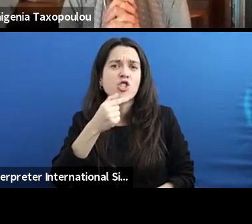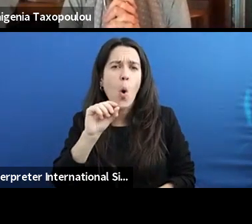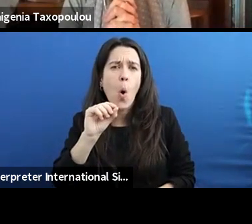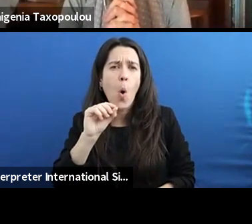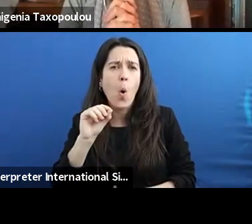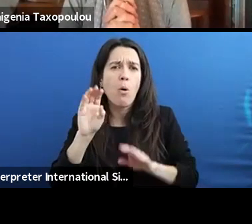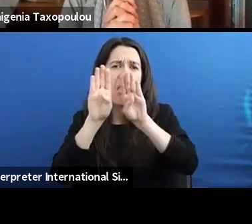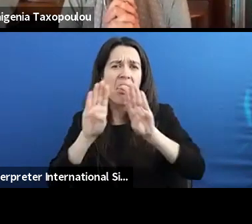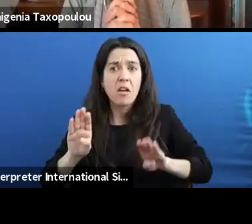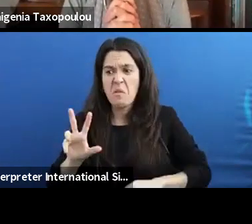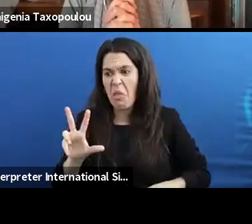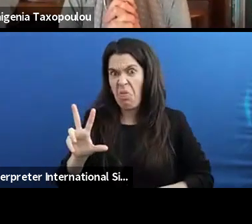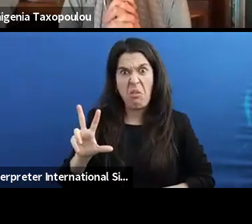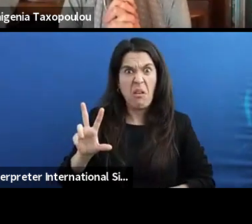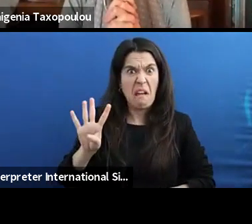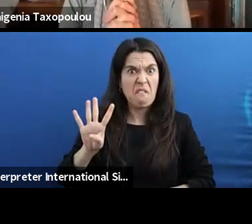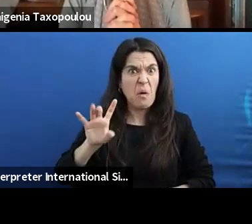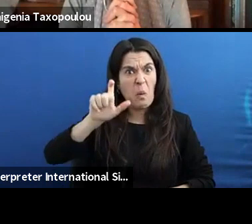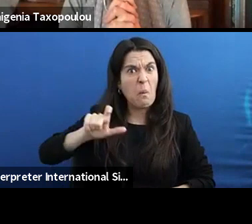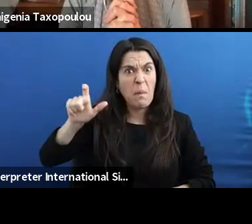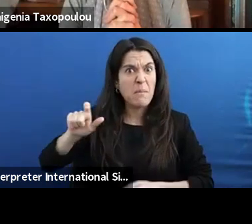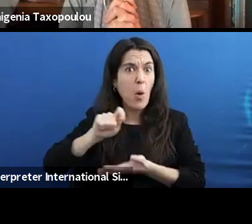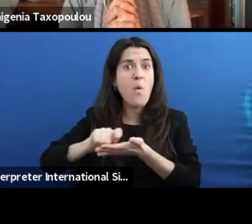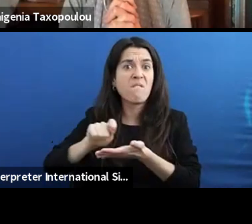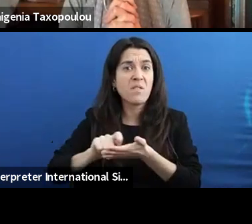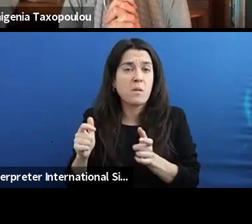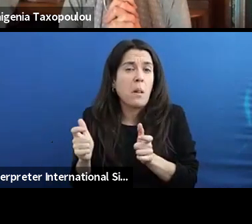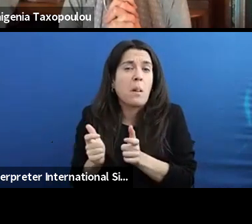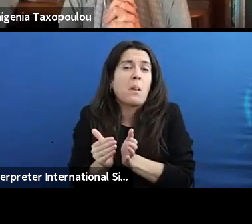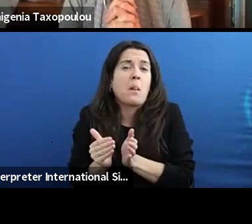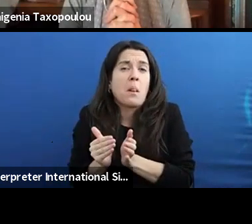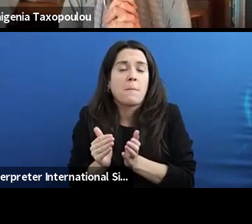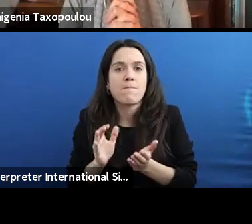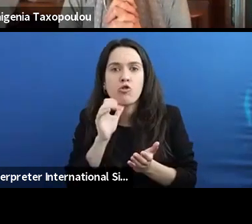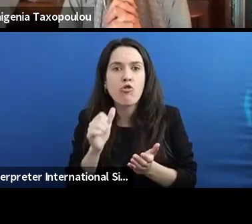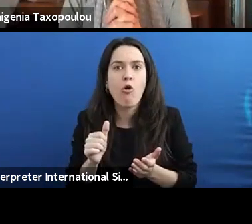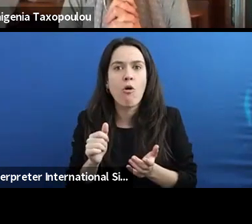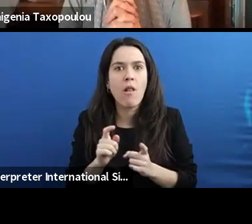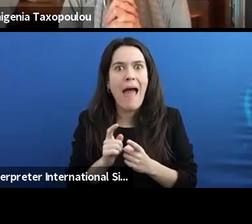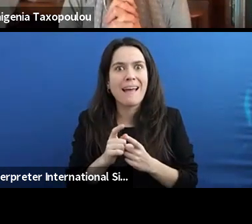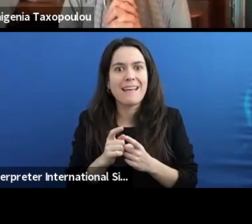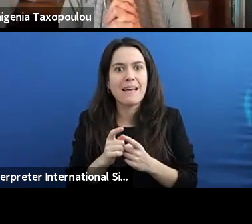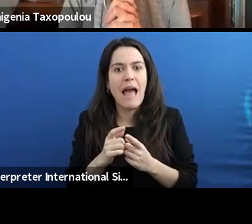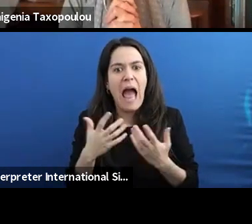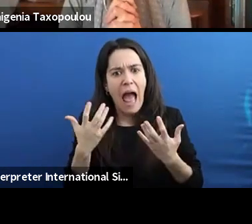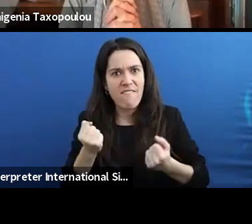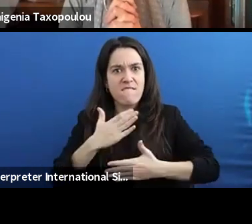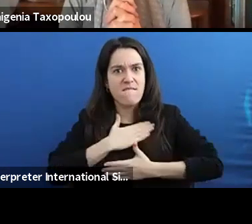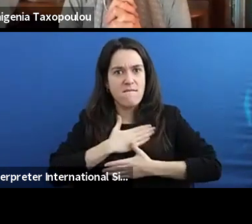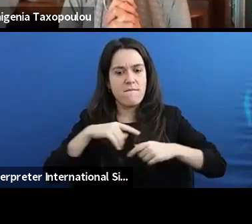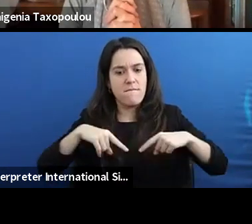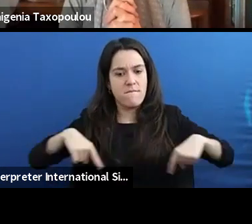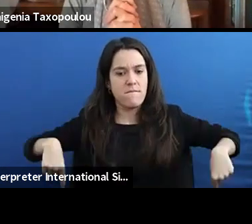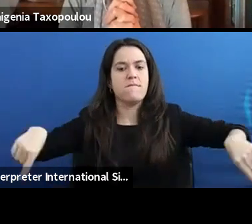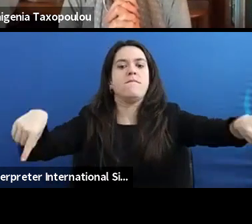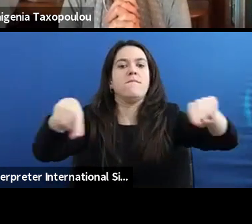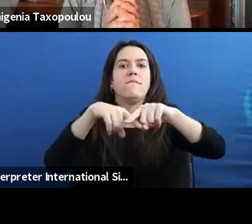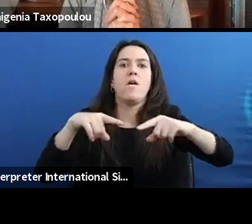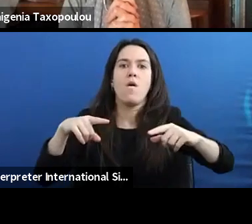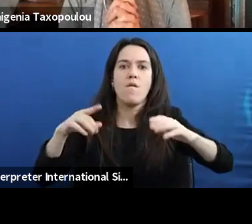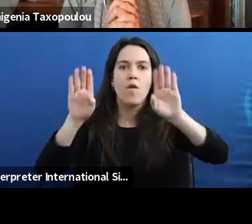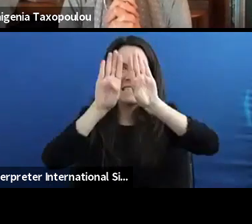3-4 people in office, and we don't have any acting space. So I think we are an